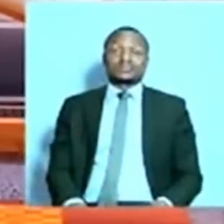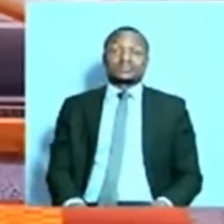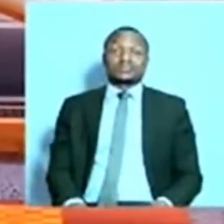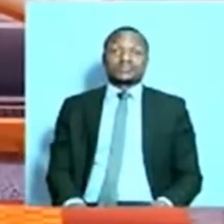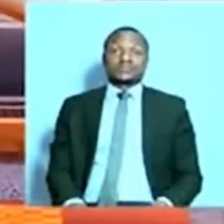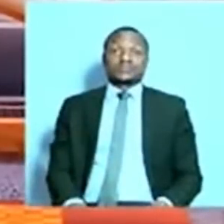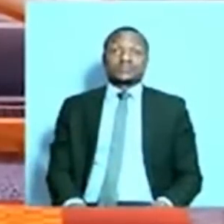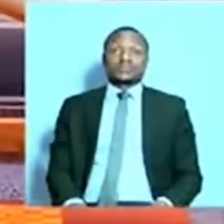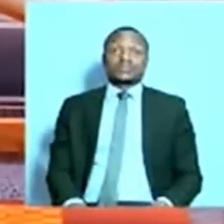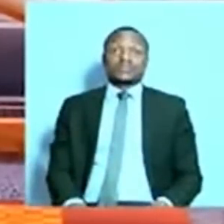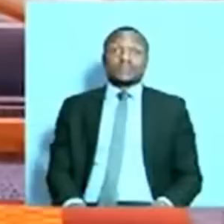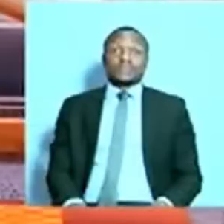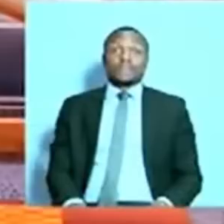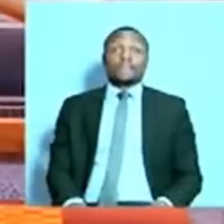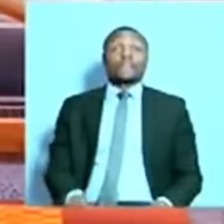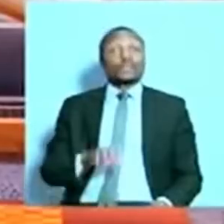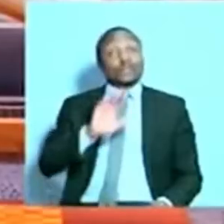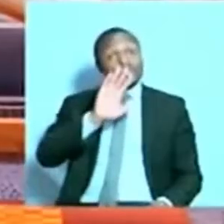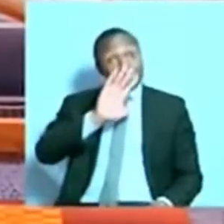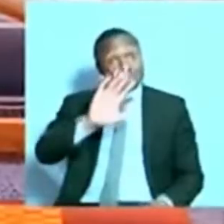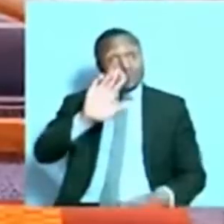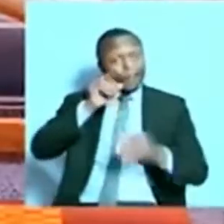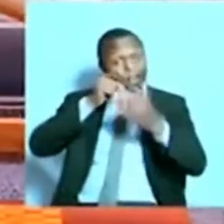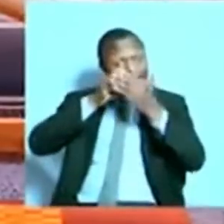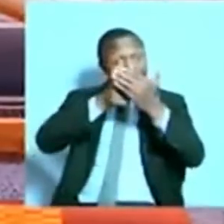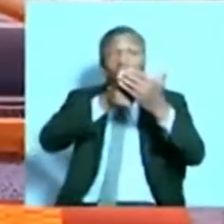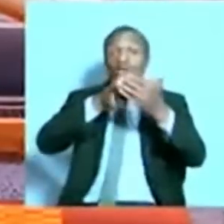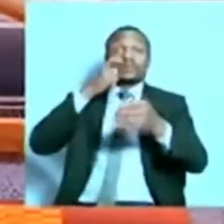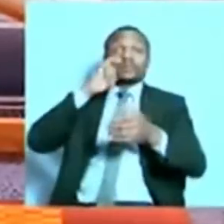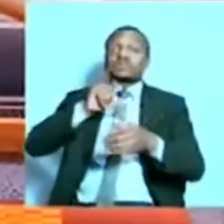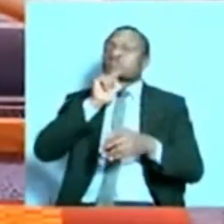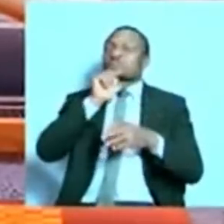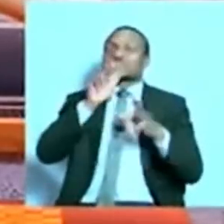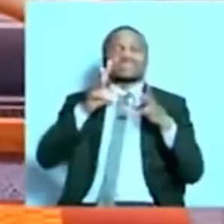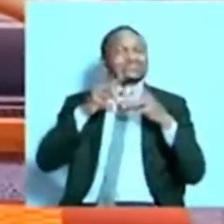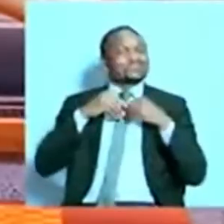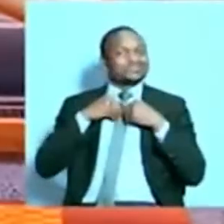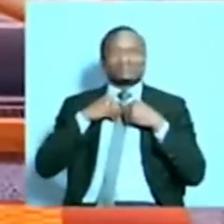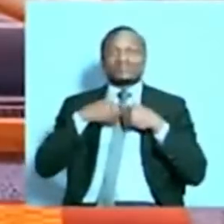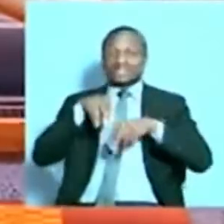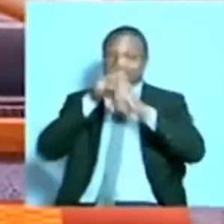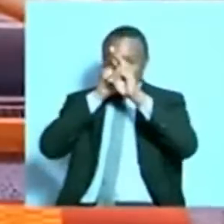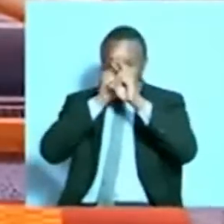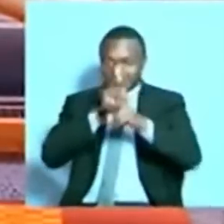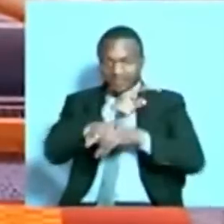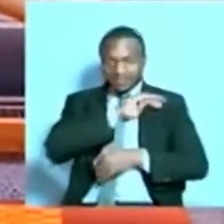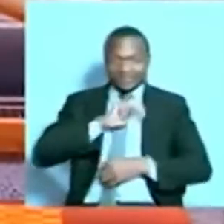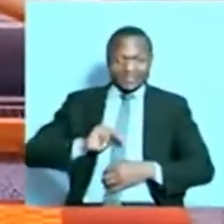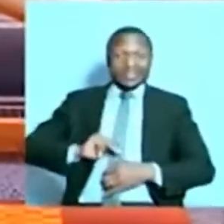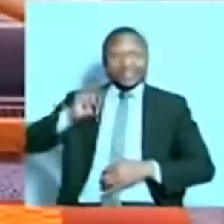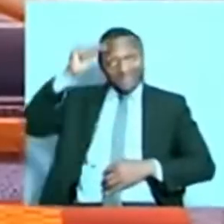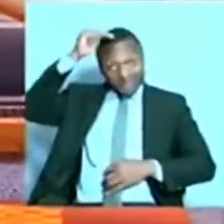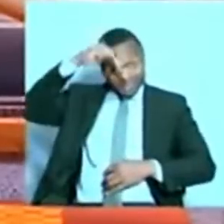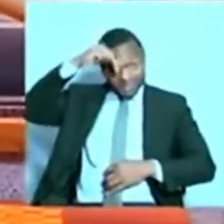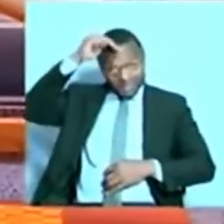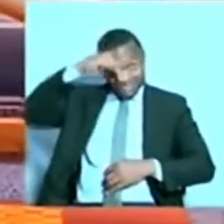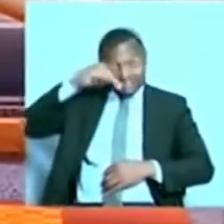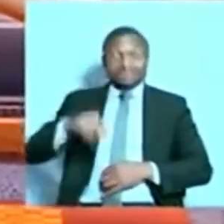So your point of order was not admissible, the Honorable Member for Nakonde.